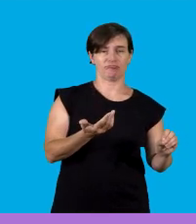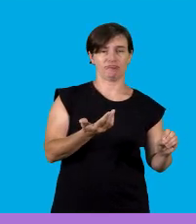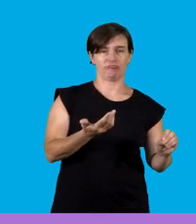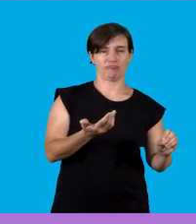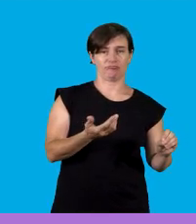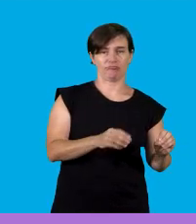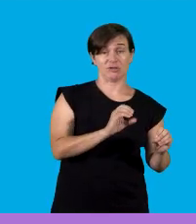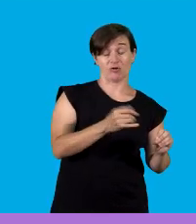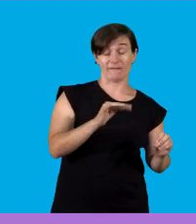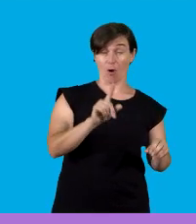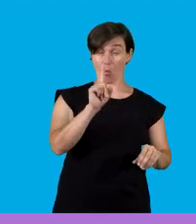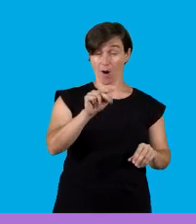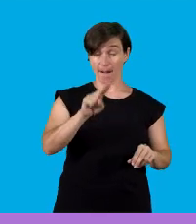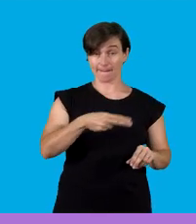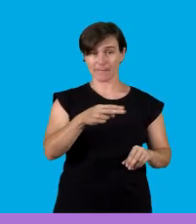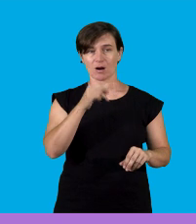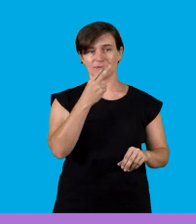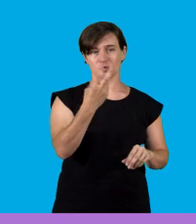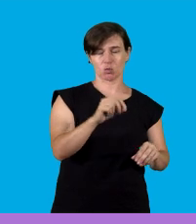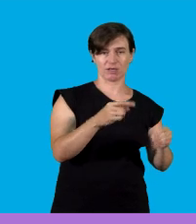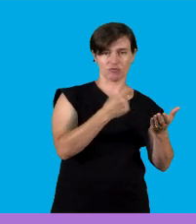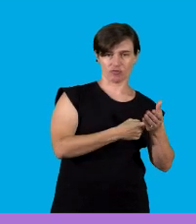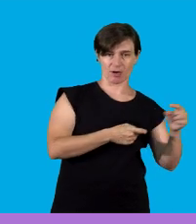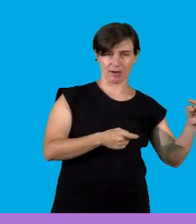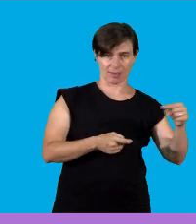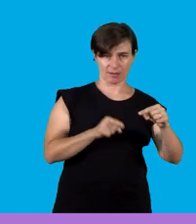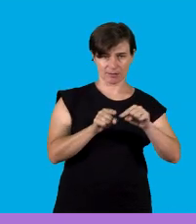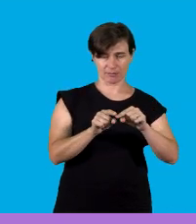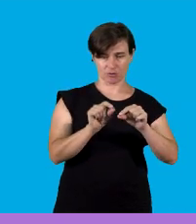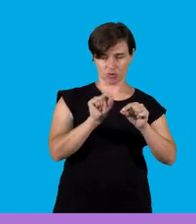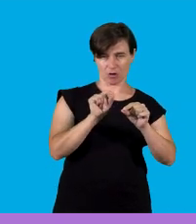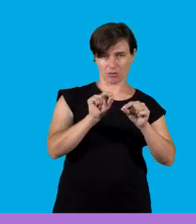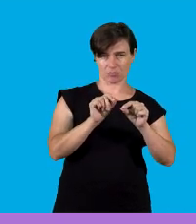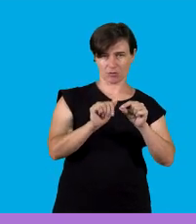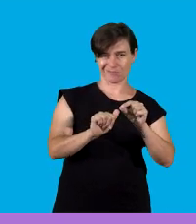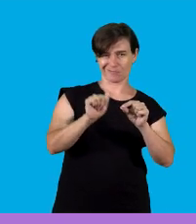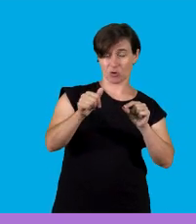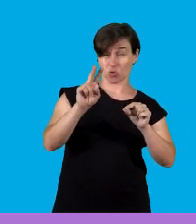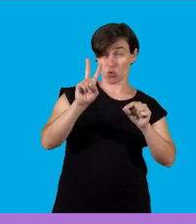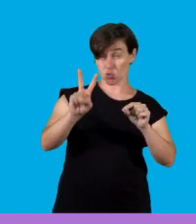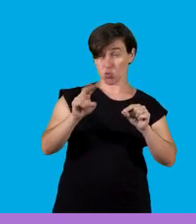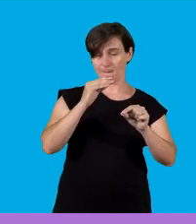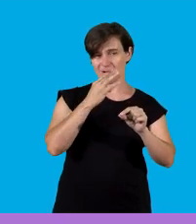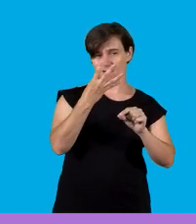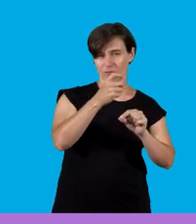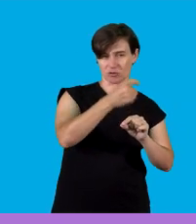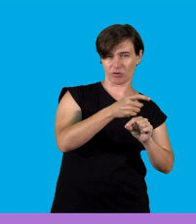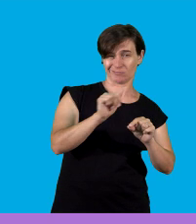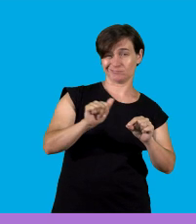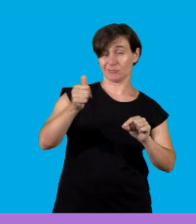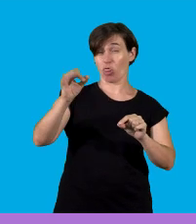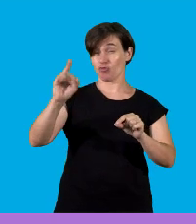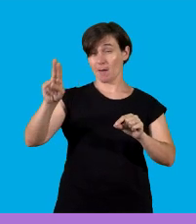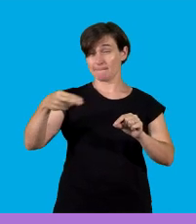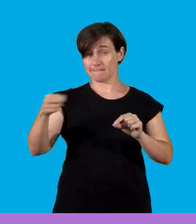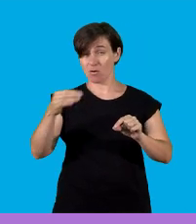20 rand. Are you guys following? 2 pounds, here 2 pounds equals 40 rand.